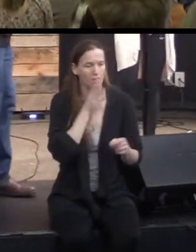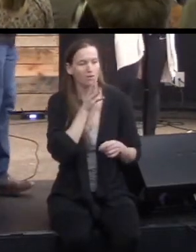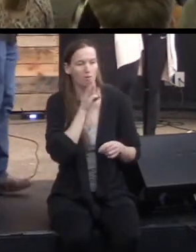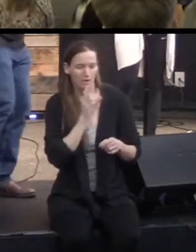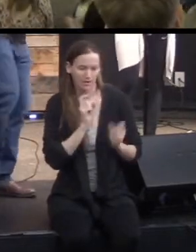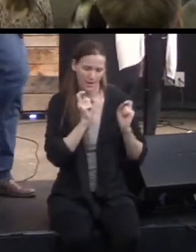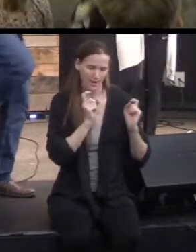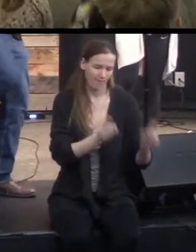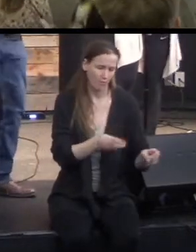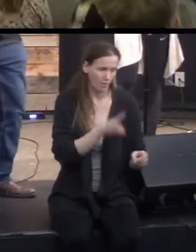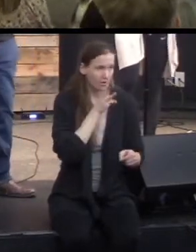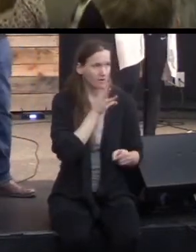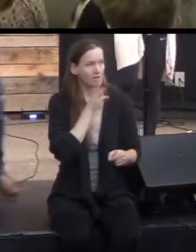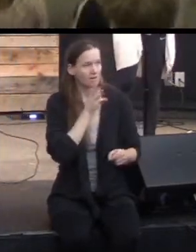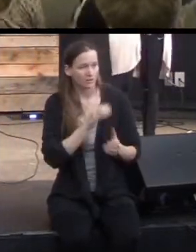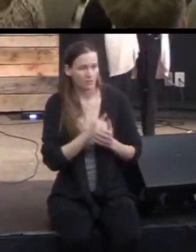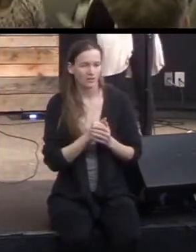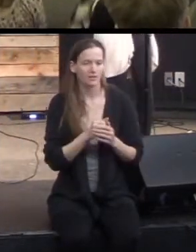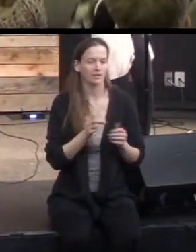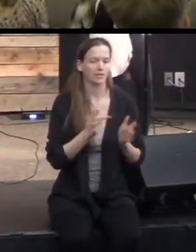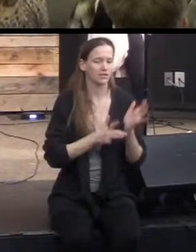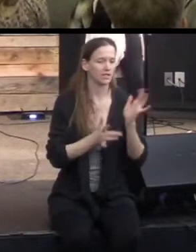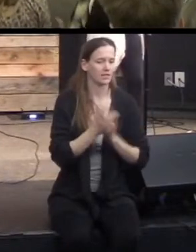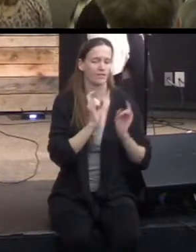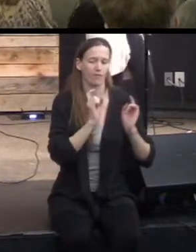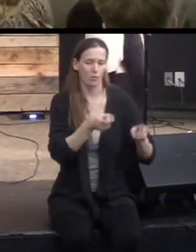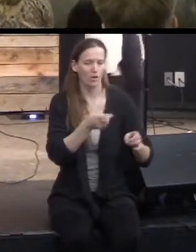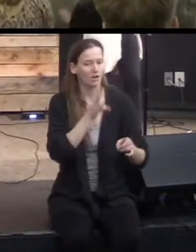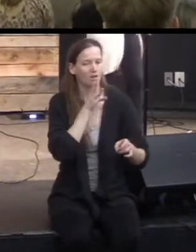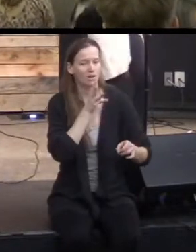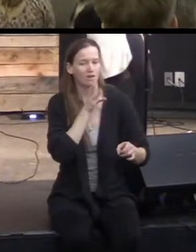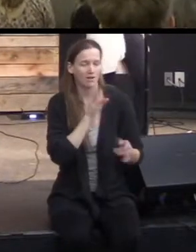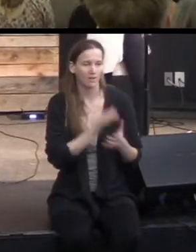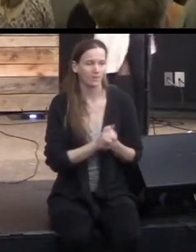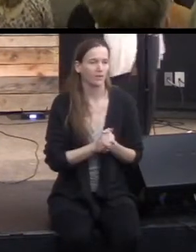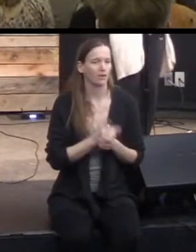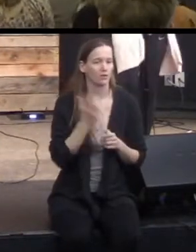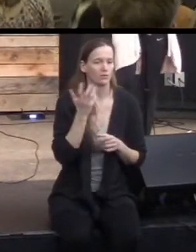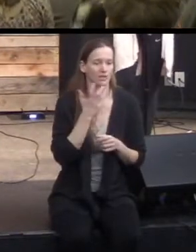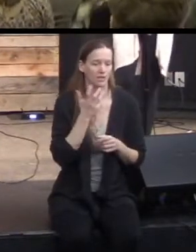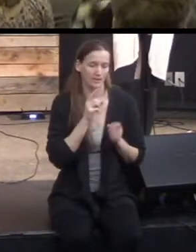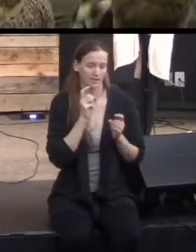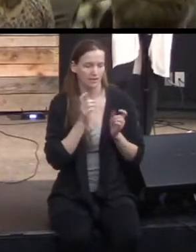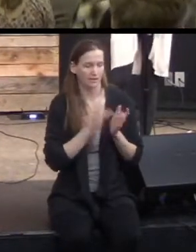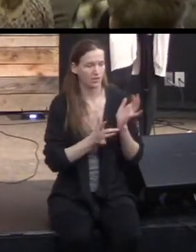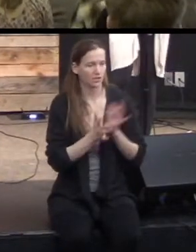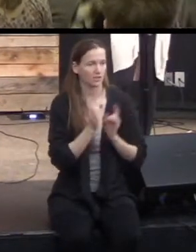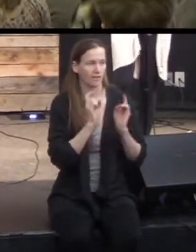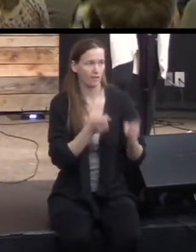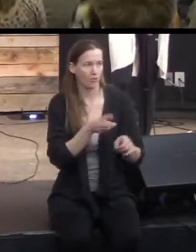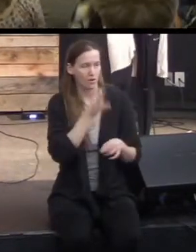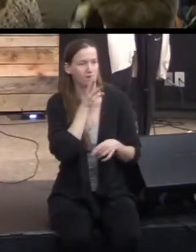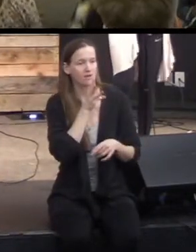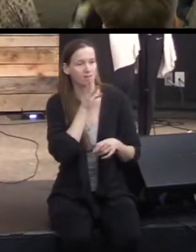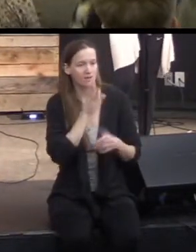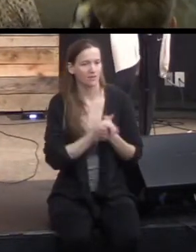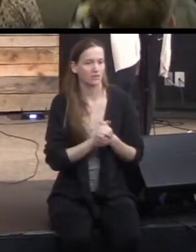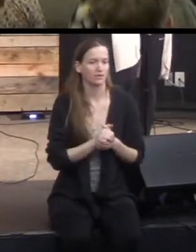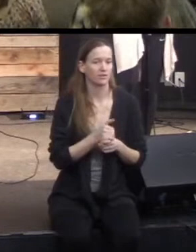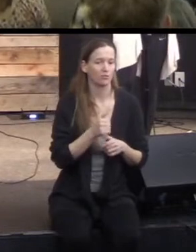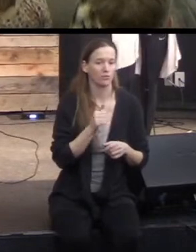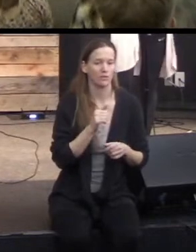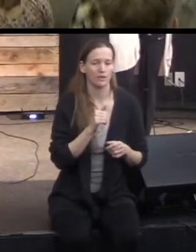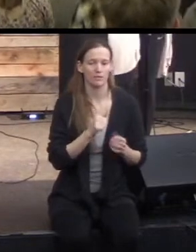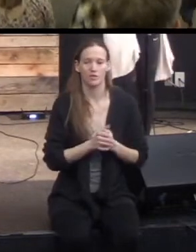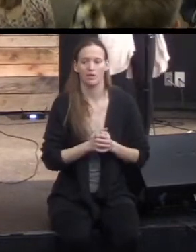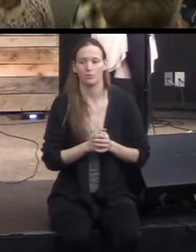water. Gave her water. He gave her water. Jesus he gave her water. Gave her water. He gave her water. Oh, Jesus. He gave her water. He gave her water. He gave her you water. Know I'm